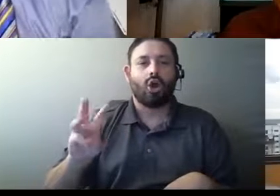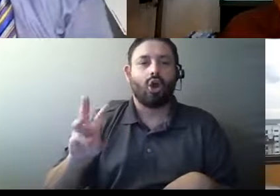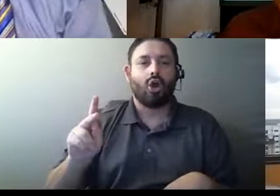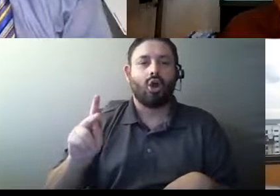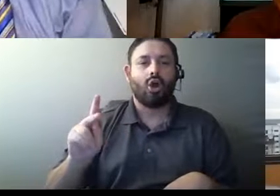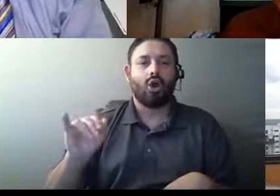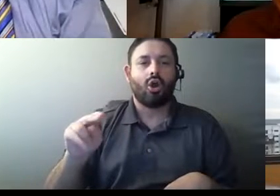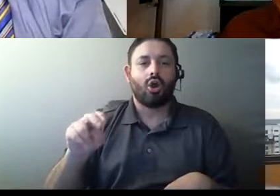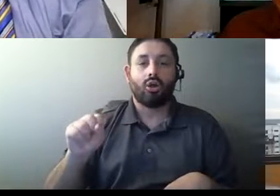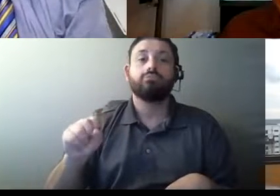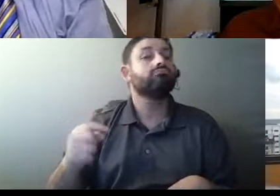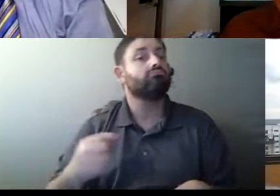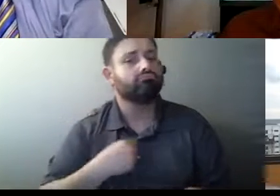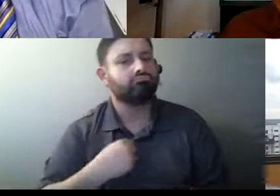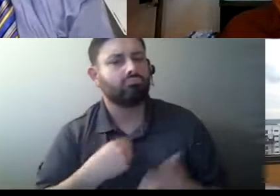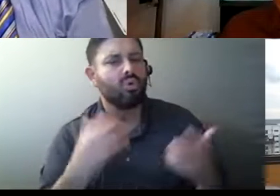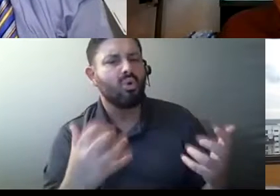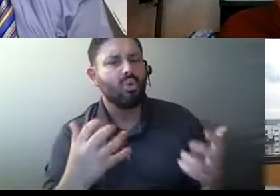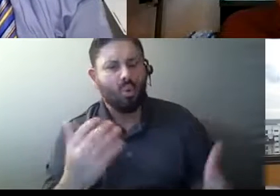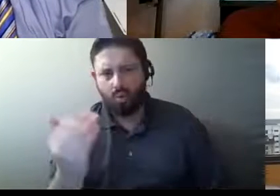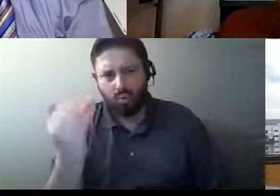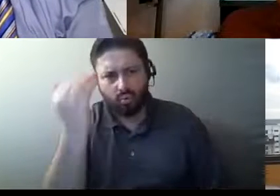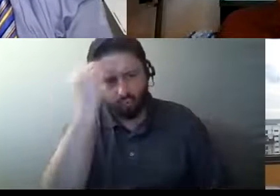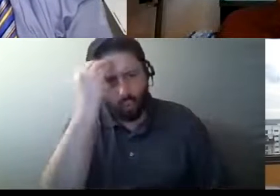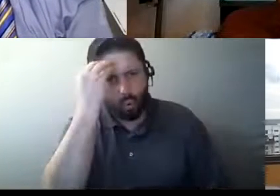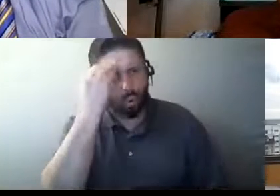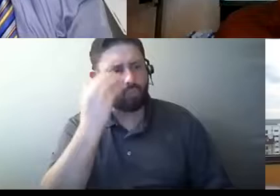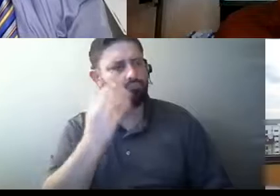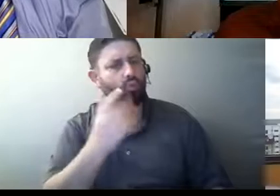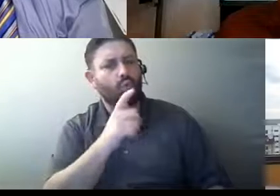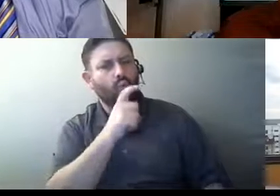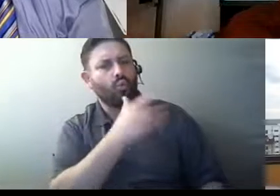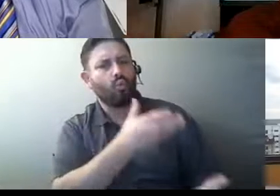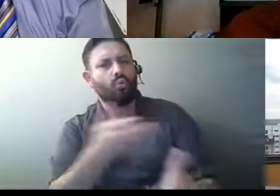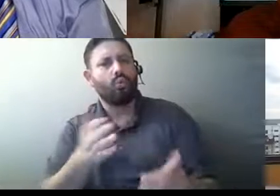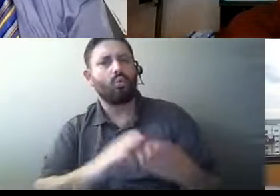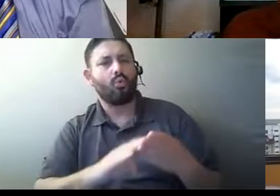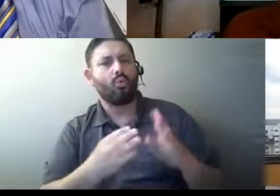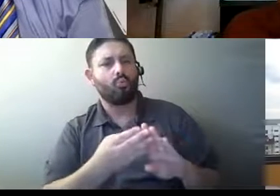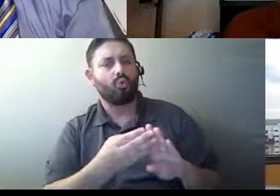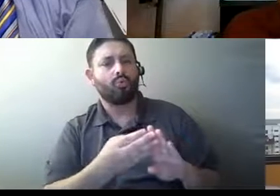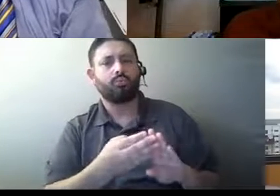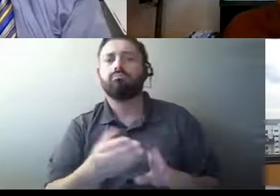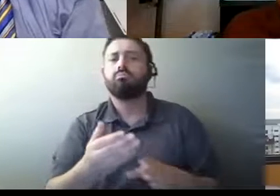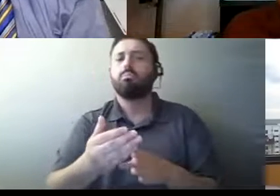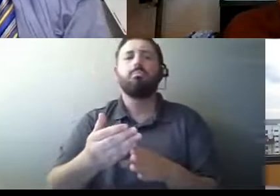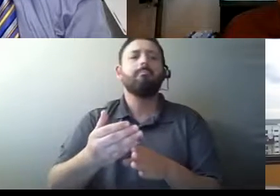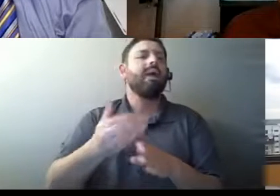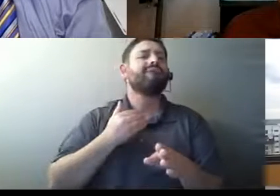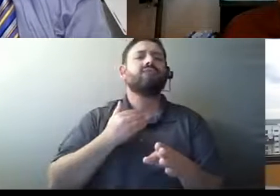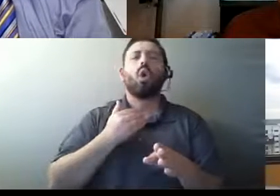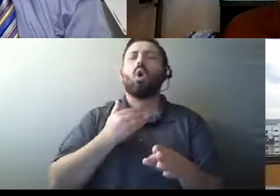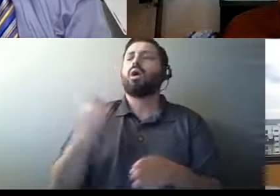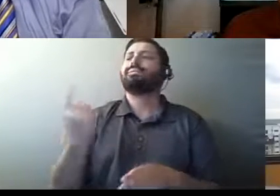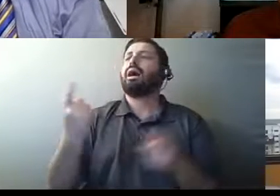I want to be able to know the community, and before anything is done, I would